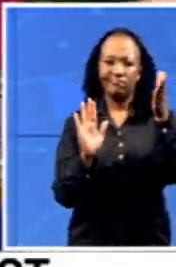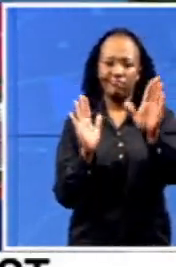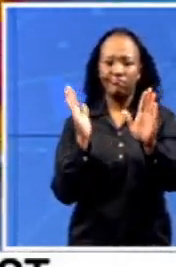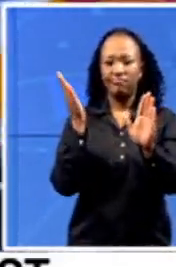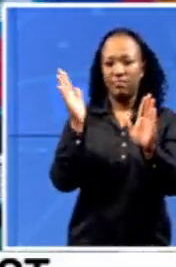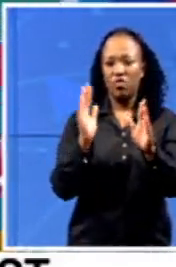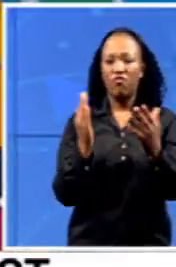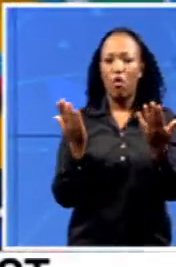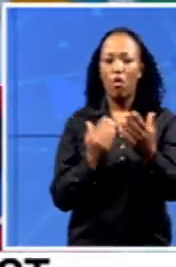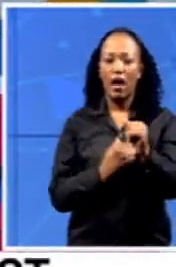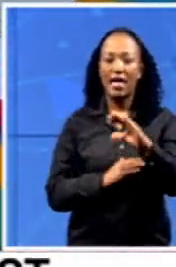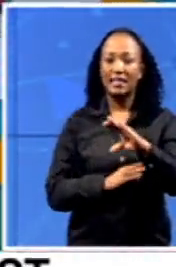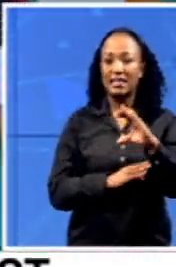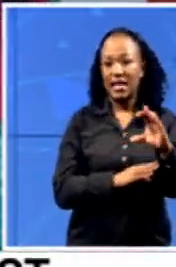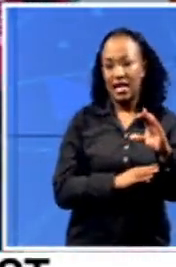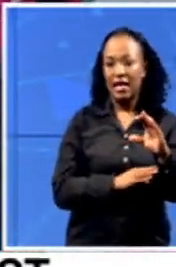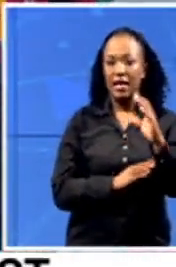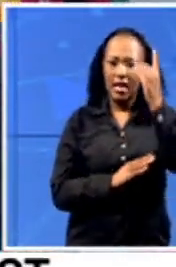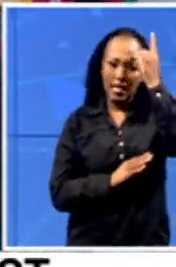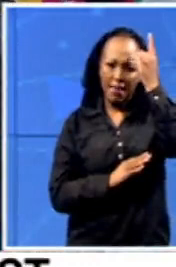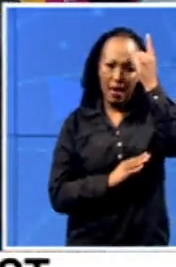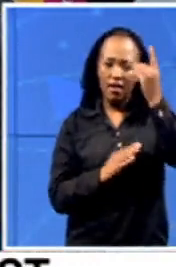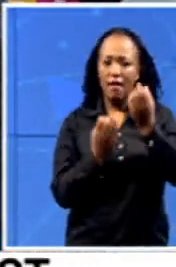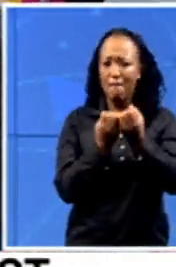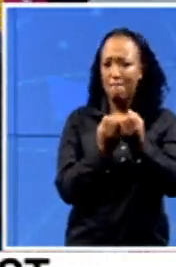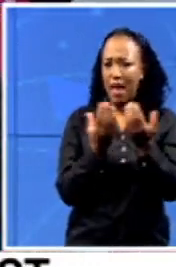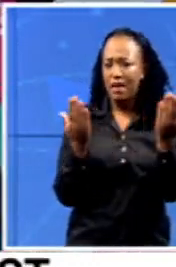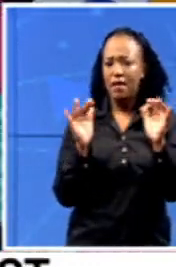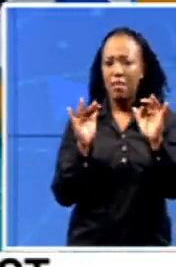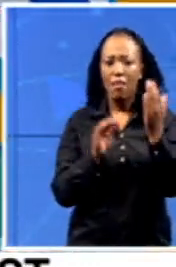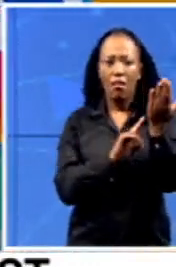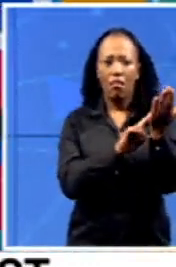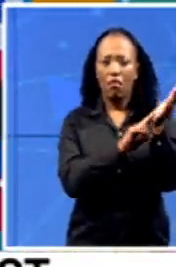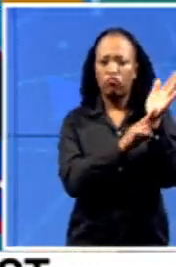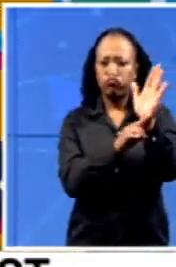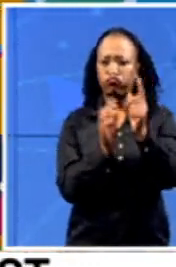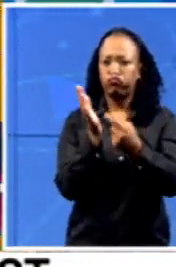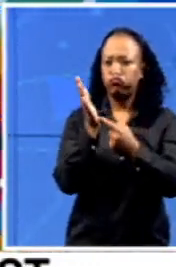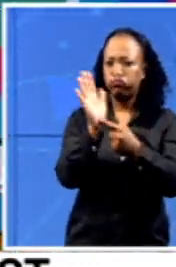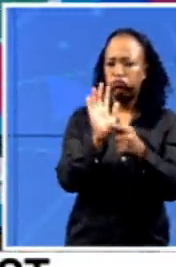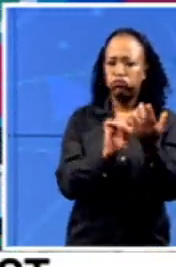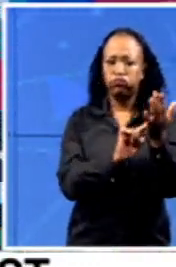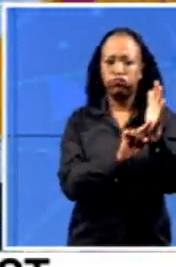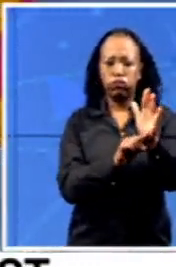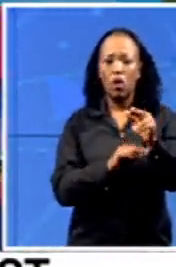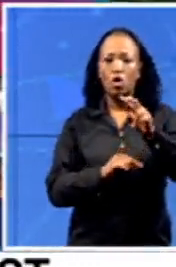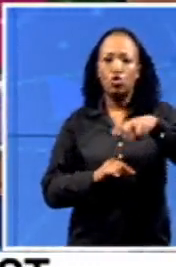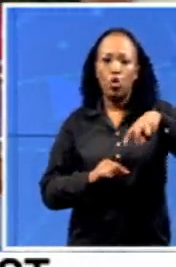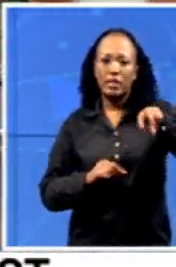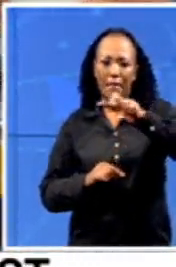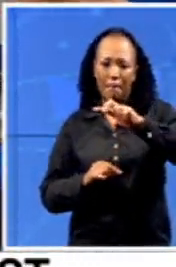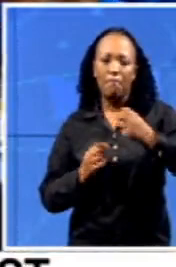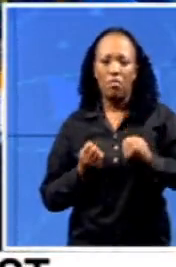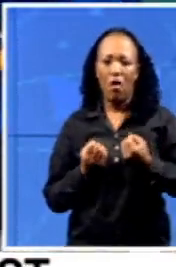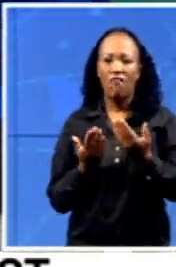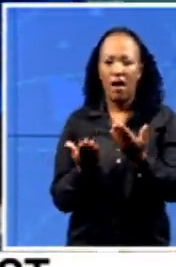iconic ICC here in Durban, with a number of exhibitors offering tourism offerings.